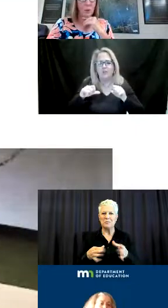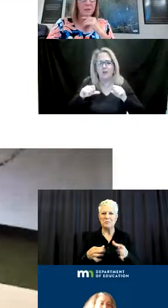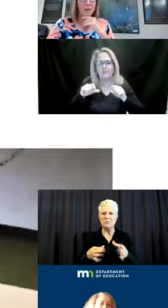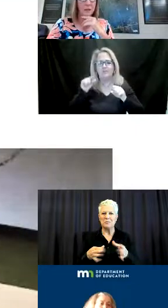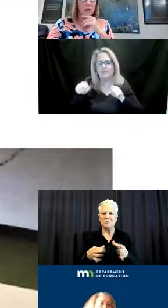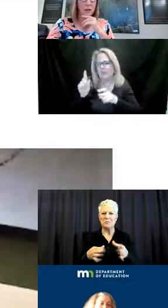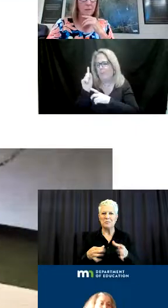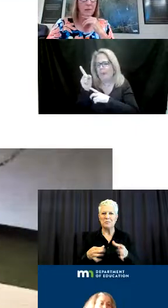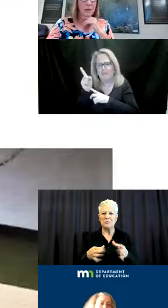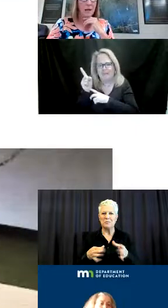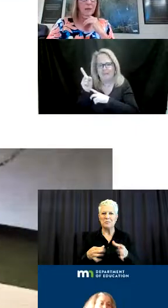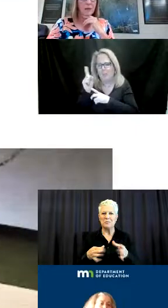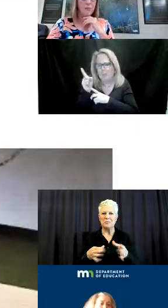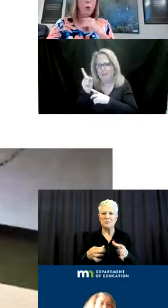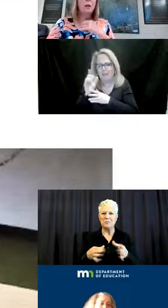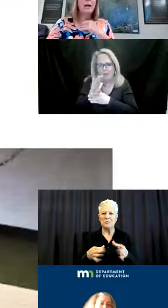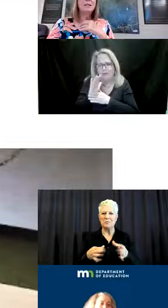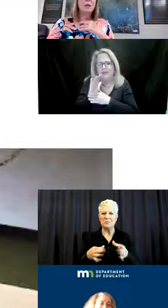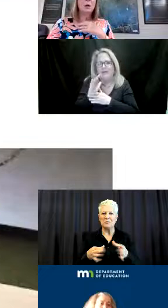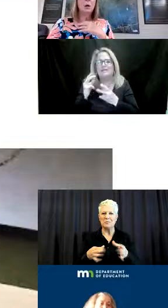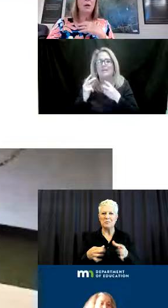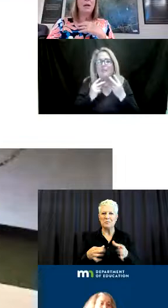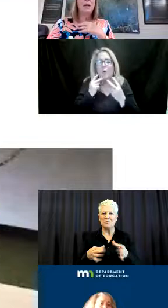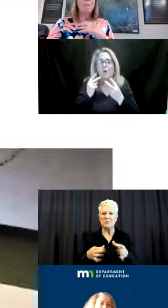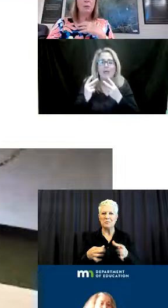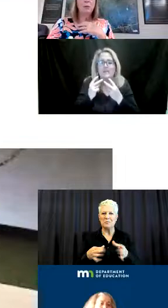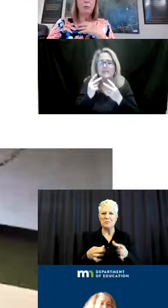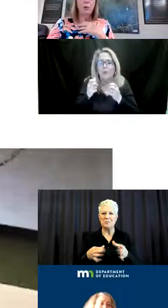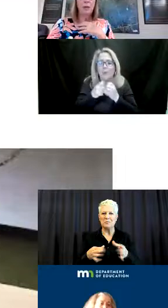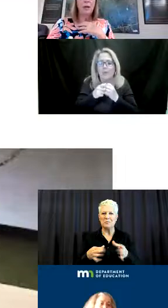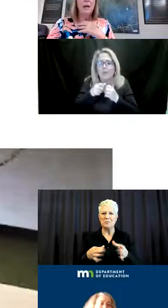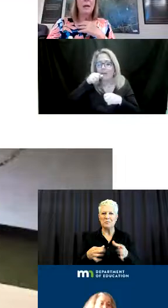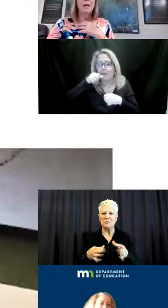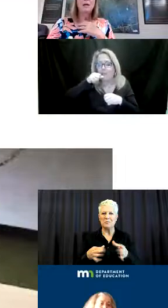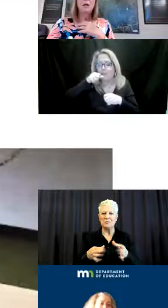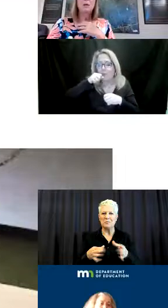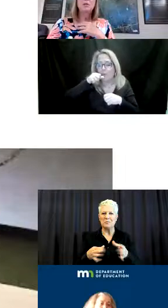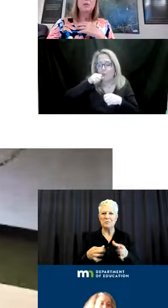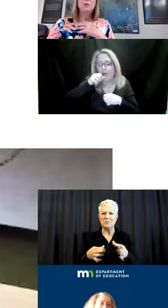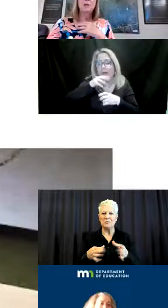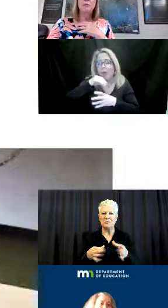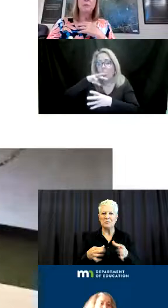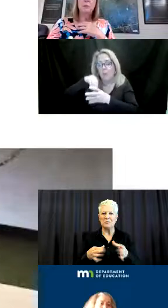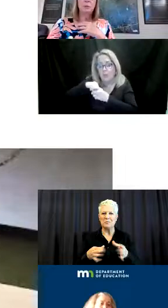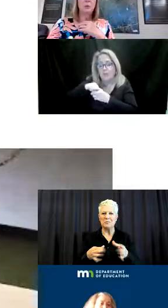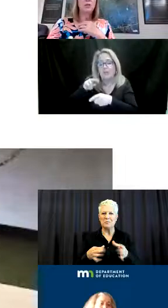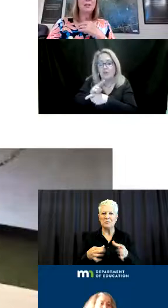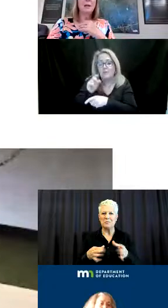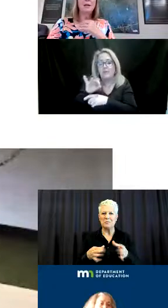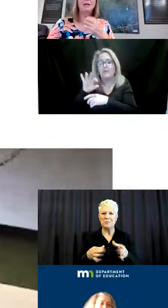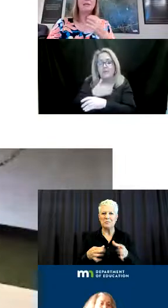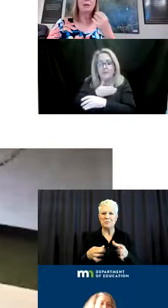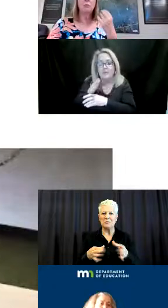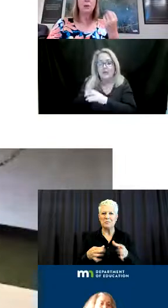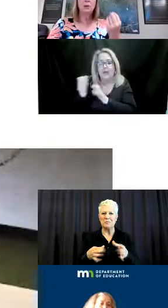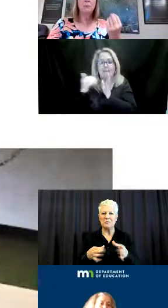like a 1 minute long clip. It's the vocalizing with a microphone, and it includes the use of music, which